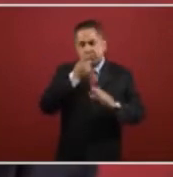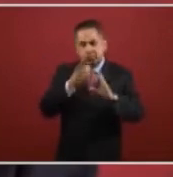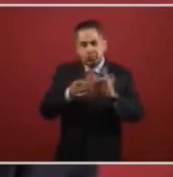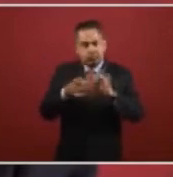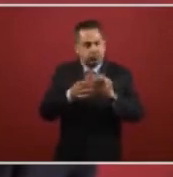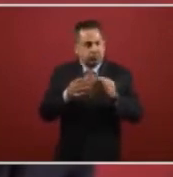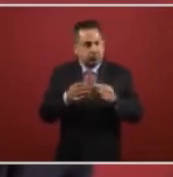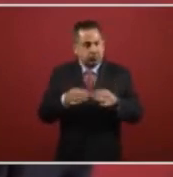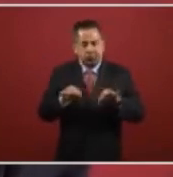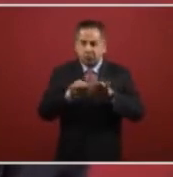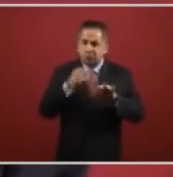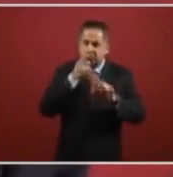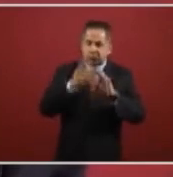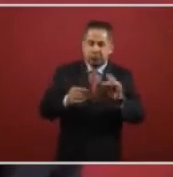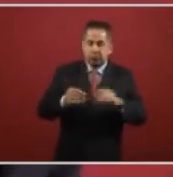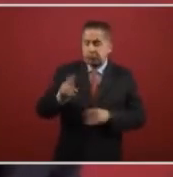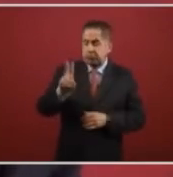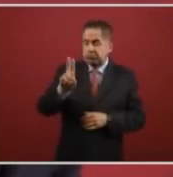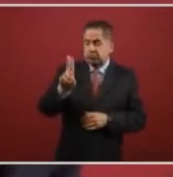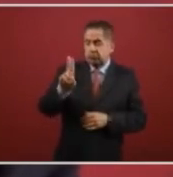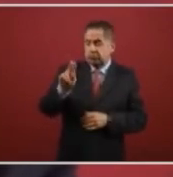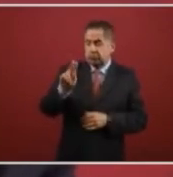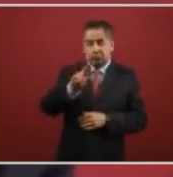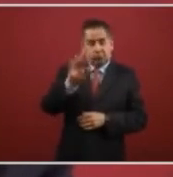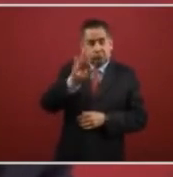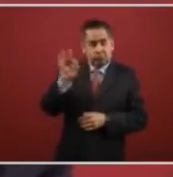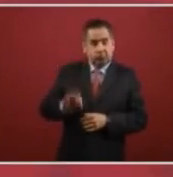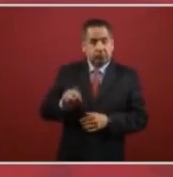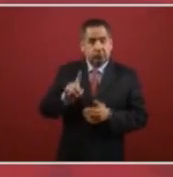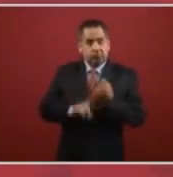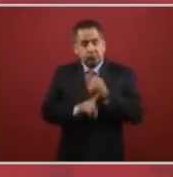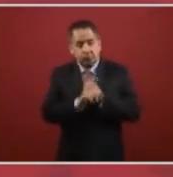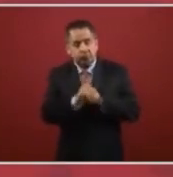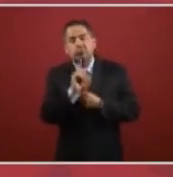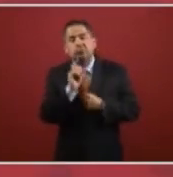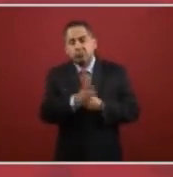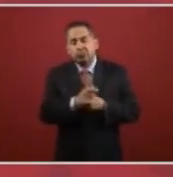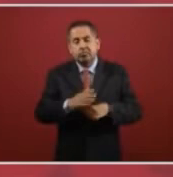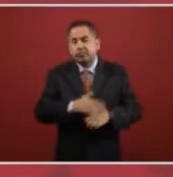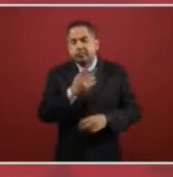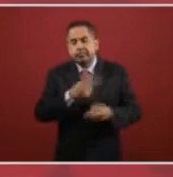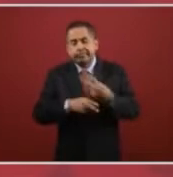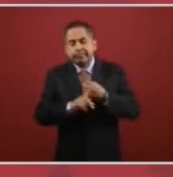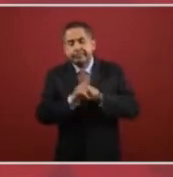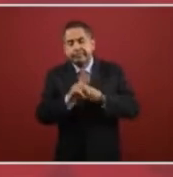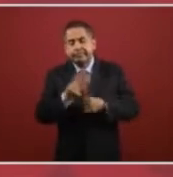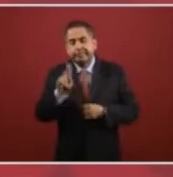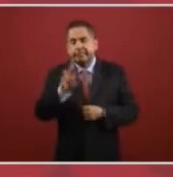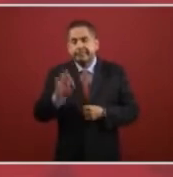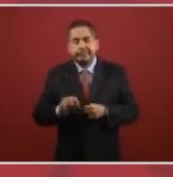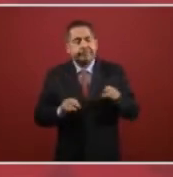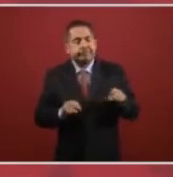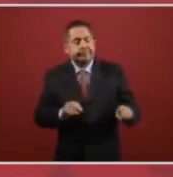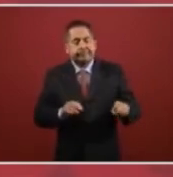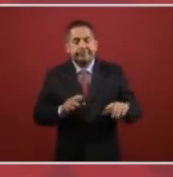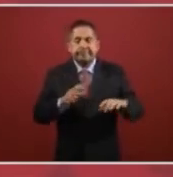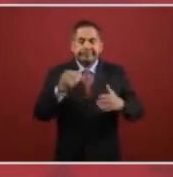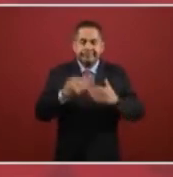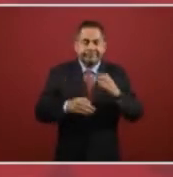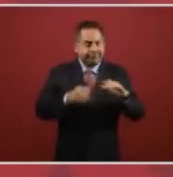I have always said that 80% of the problem has to do